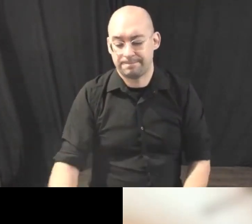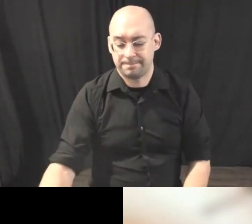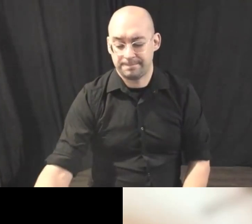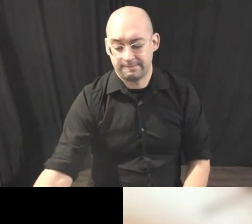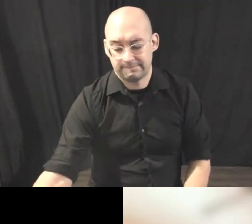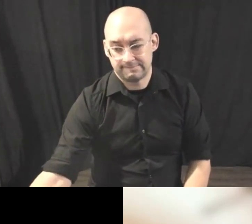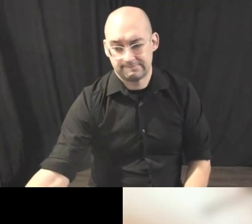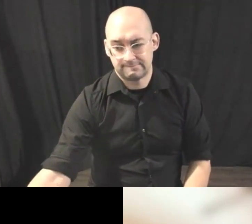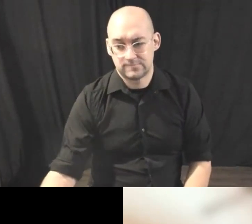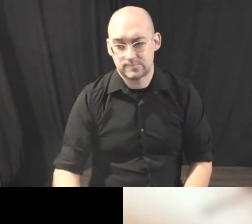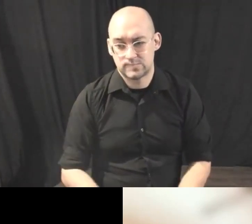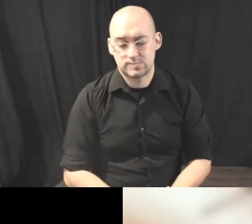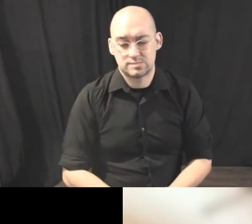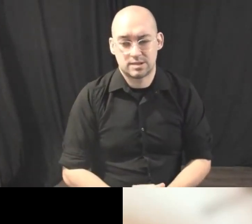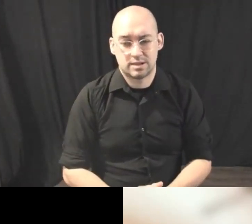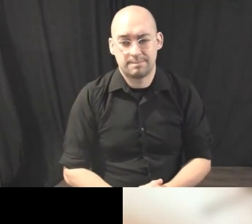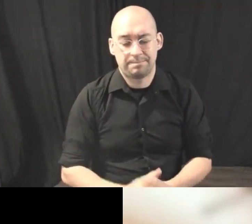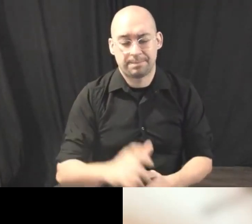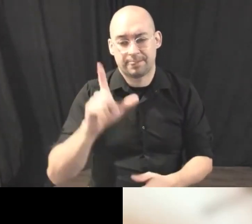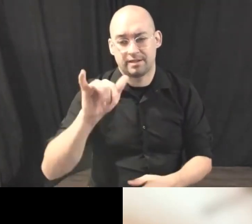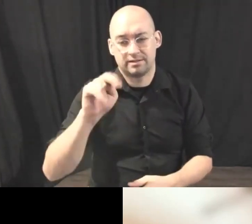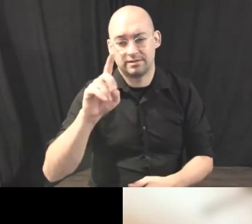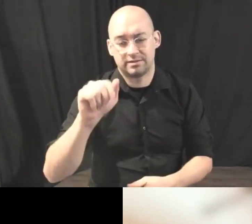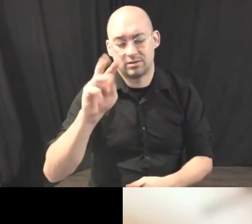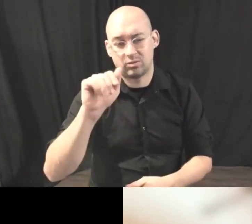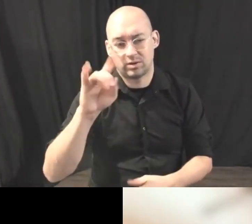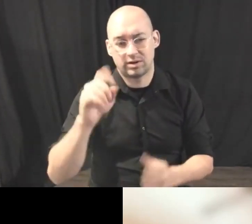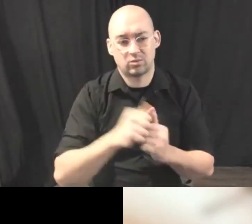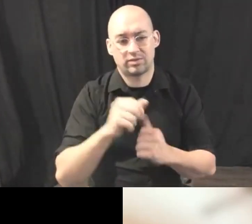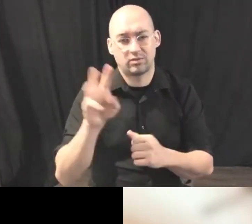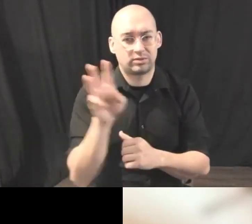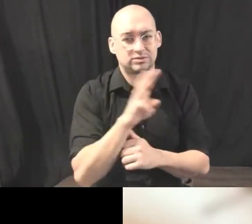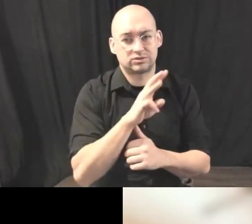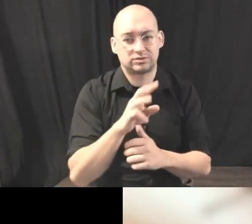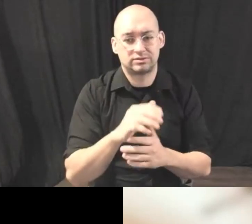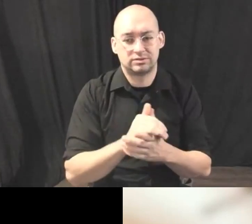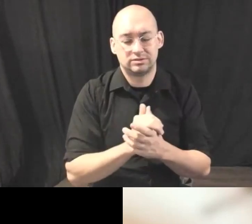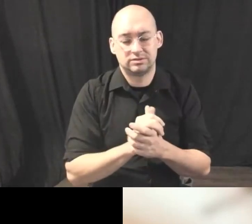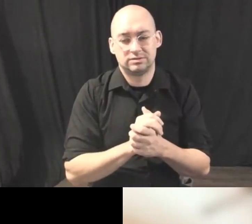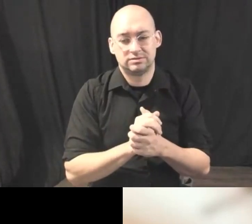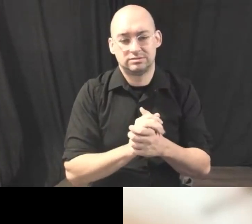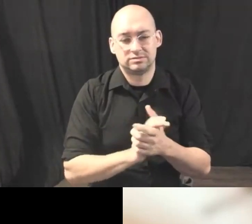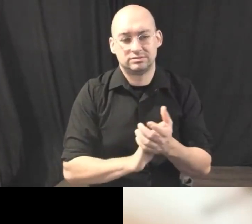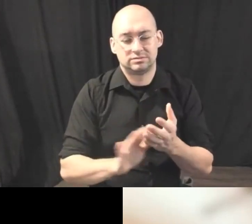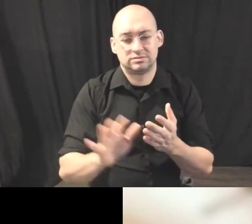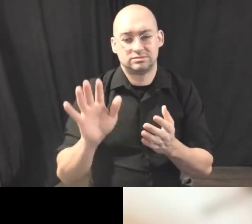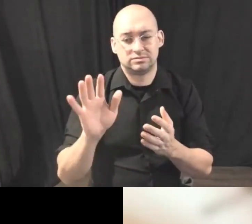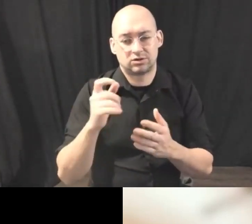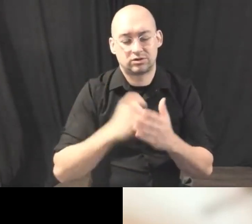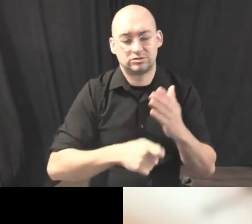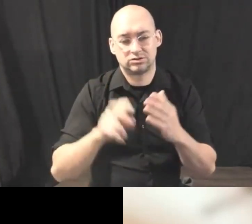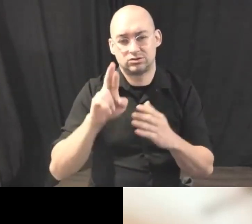And Linda Way with Western Center on Law and Poverty. If I could just add to Tiffany's first point related to share of cost reform.